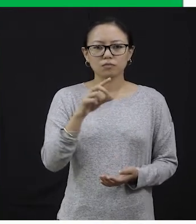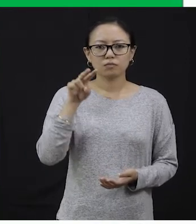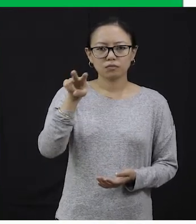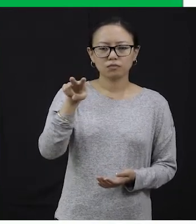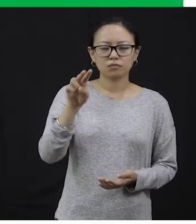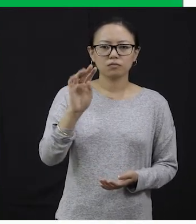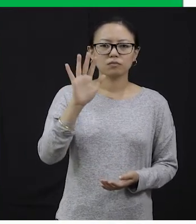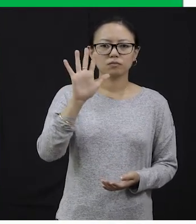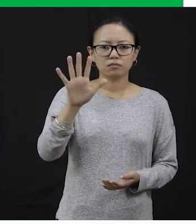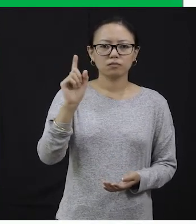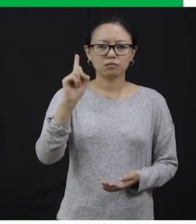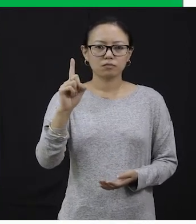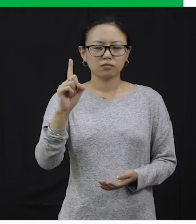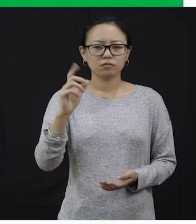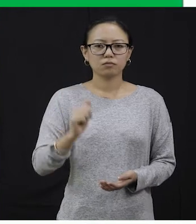Next, we have